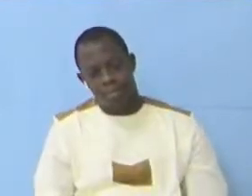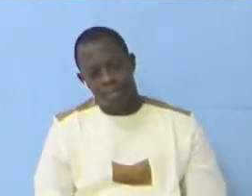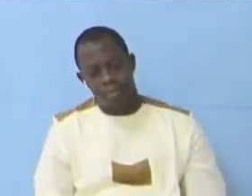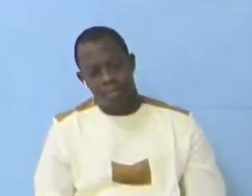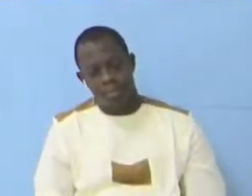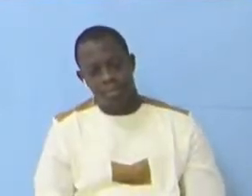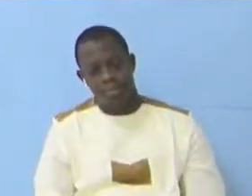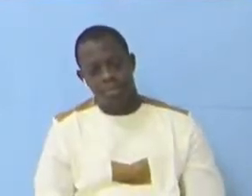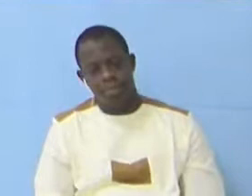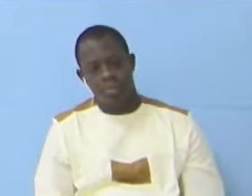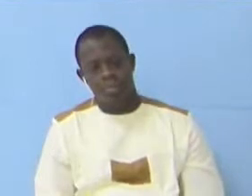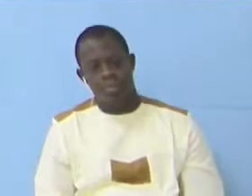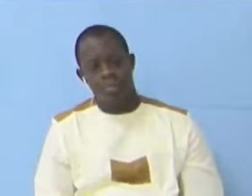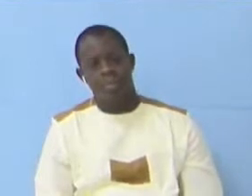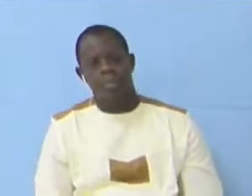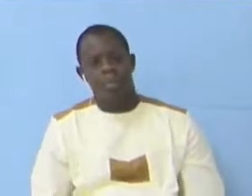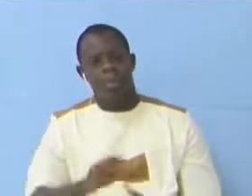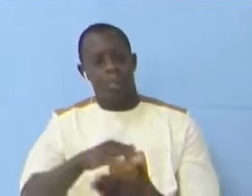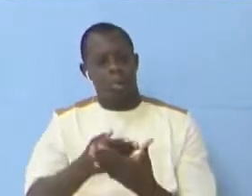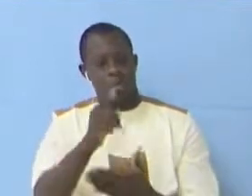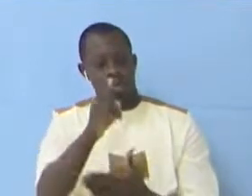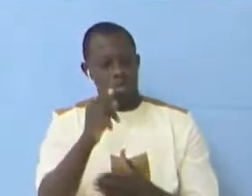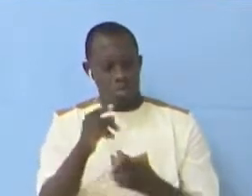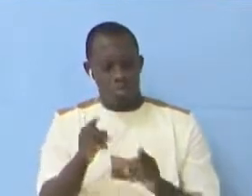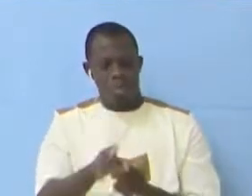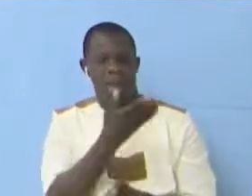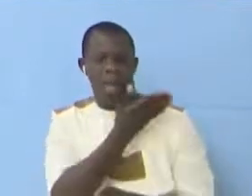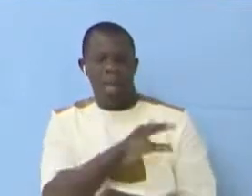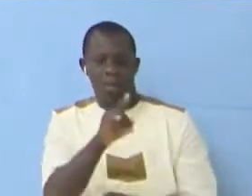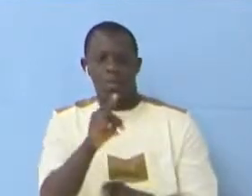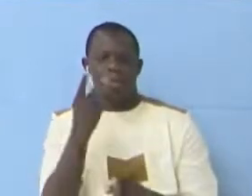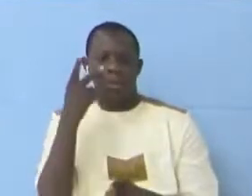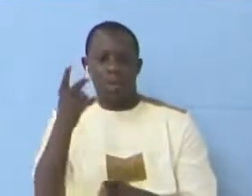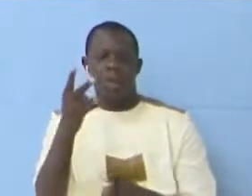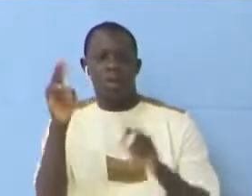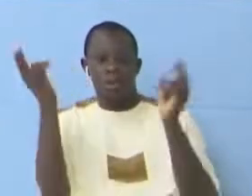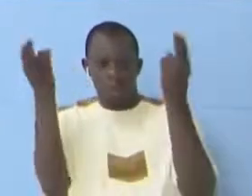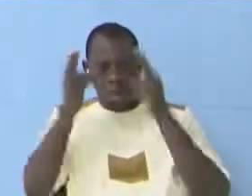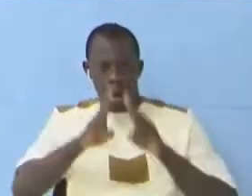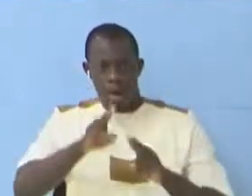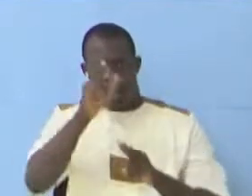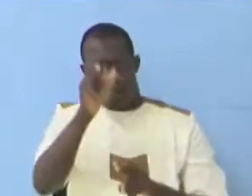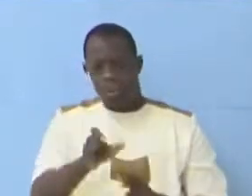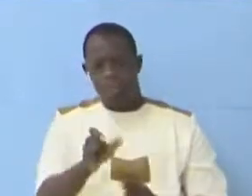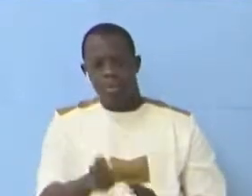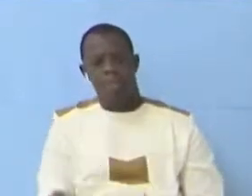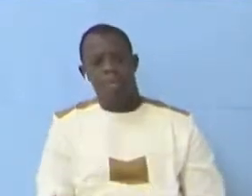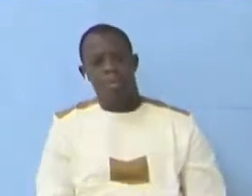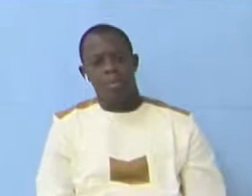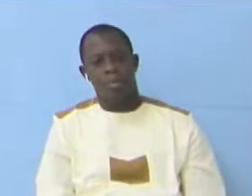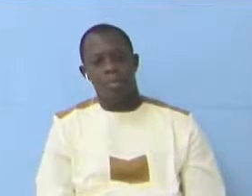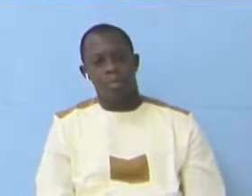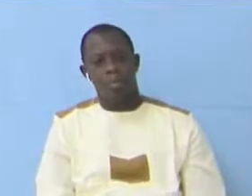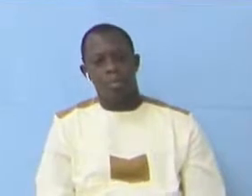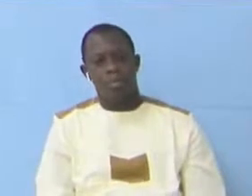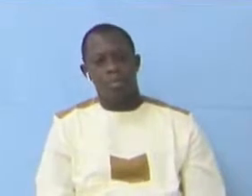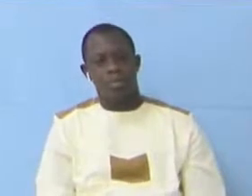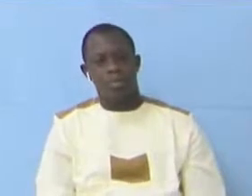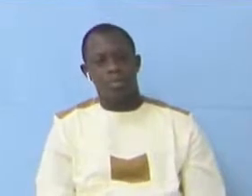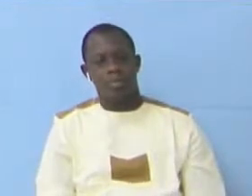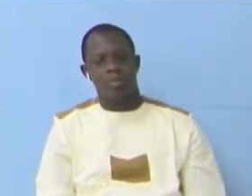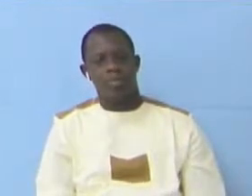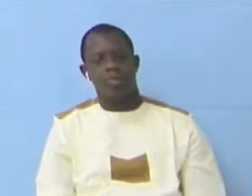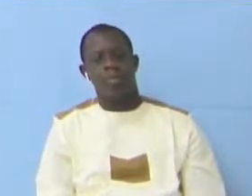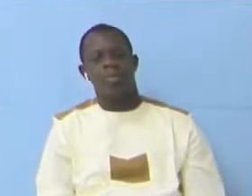loolu. Within that period, were you allowed to see a lawyer? Ci diggante boobu nangu woon nañ nga gis lawyer. I had a lawyer's